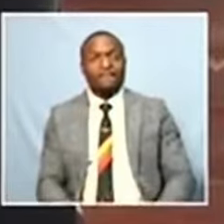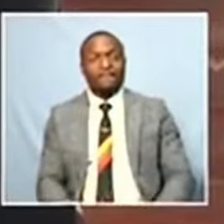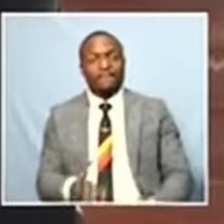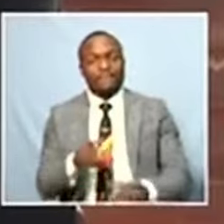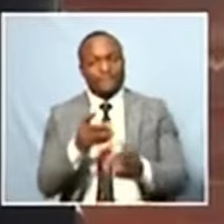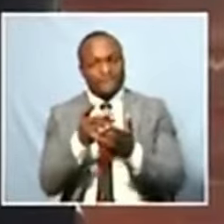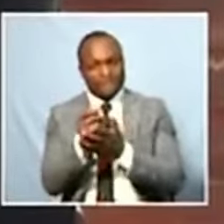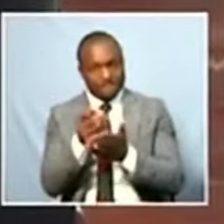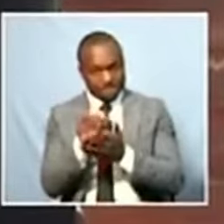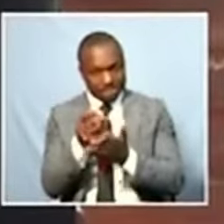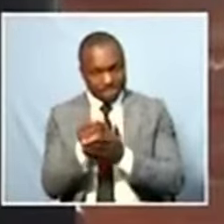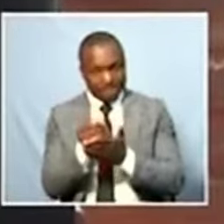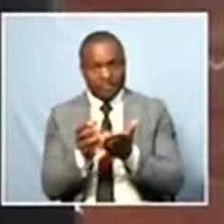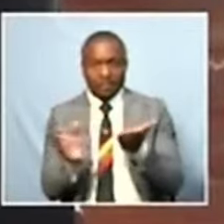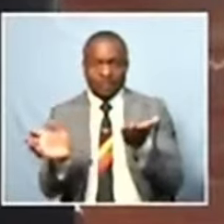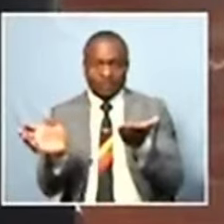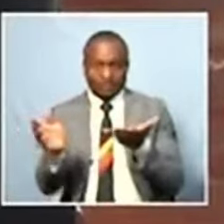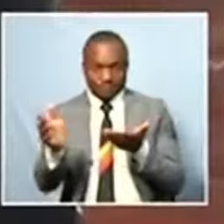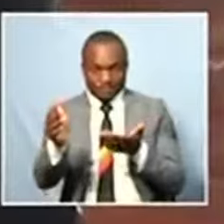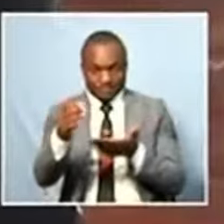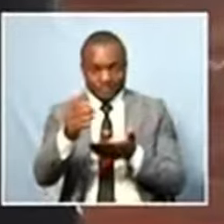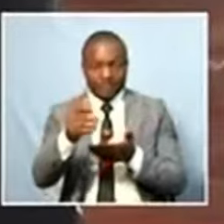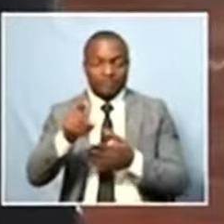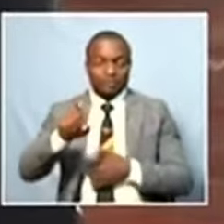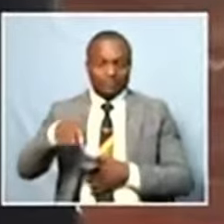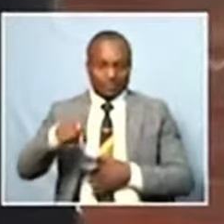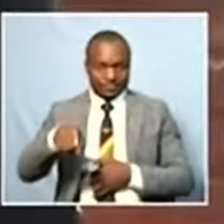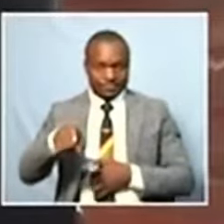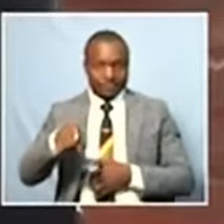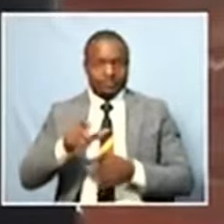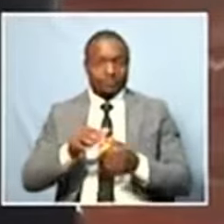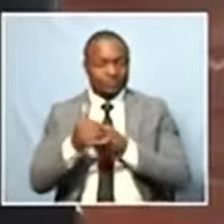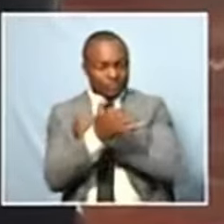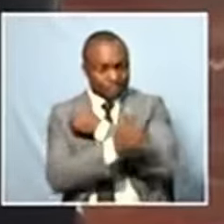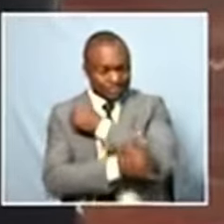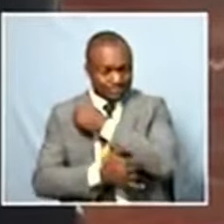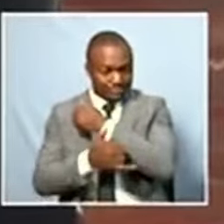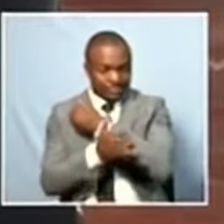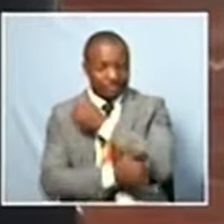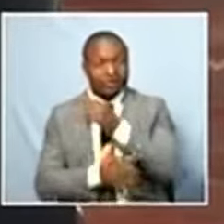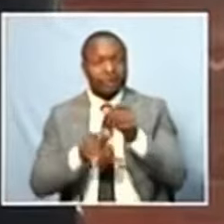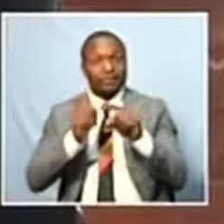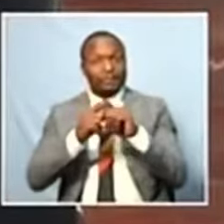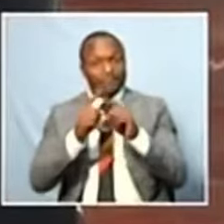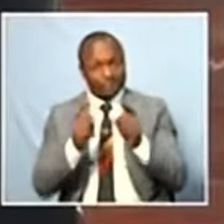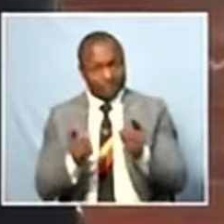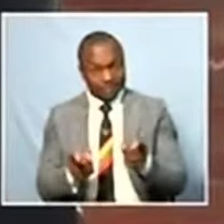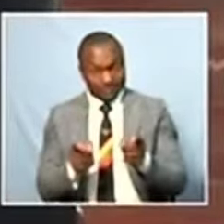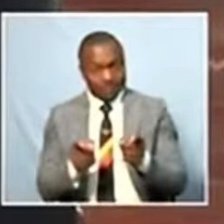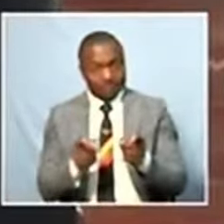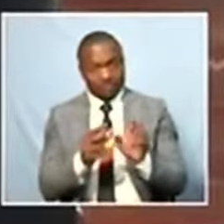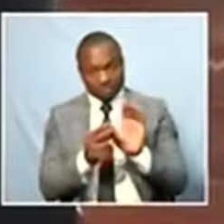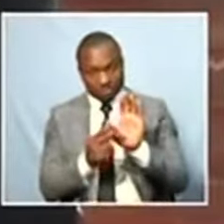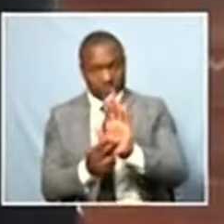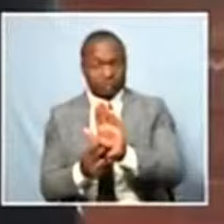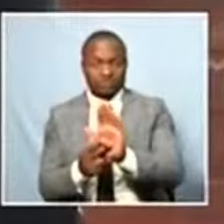revenue mobilization requirements for the country. But as area